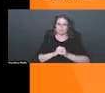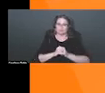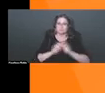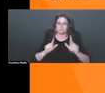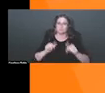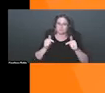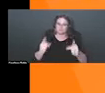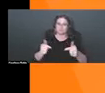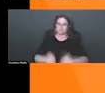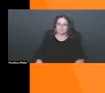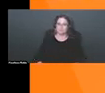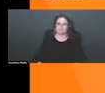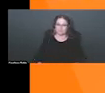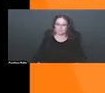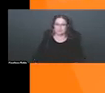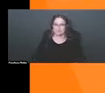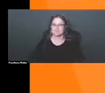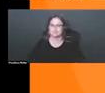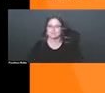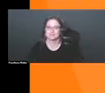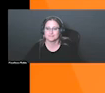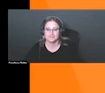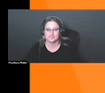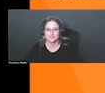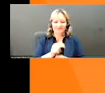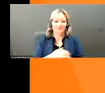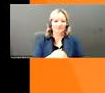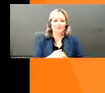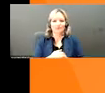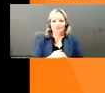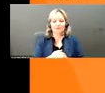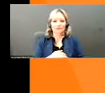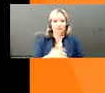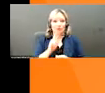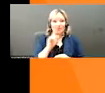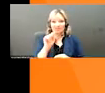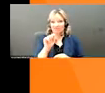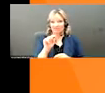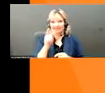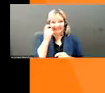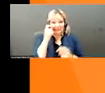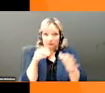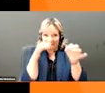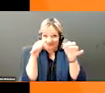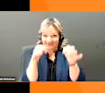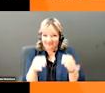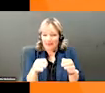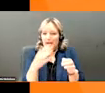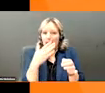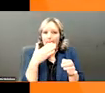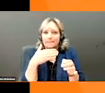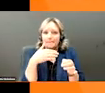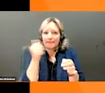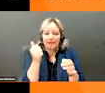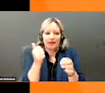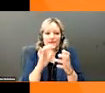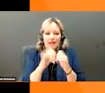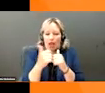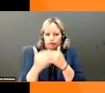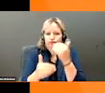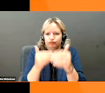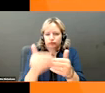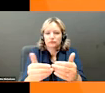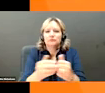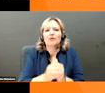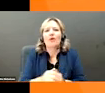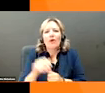the online application. It's really the best way to work. And it also gives you an